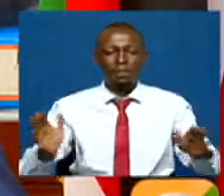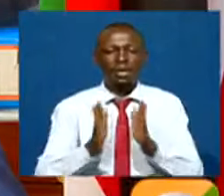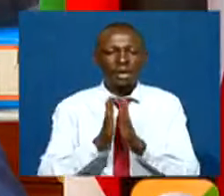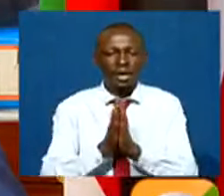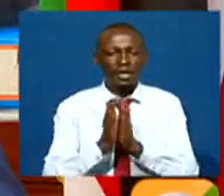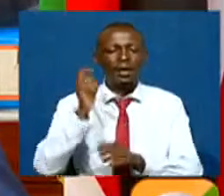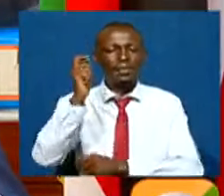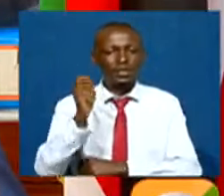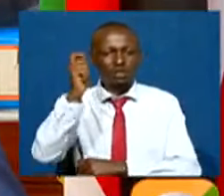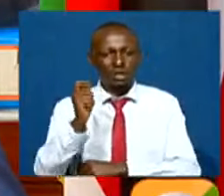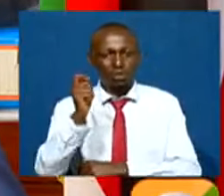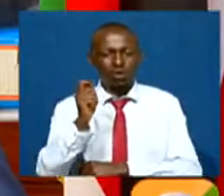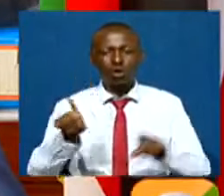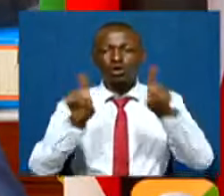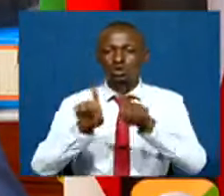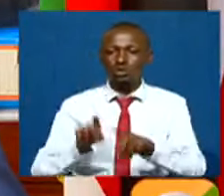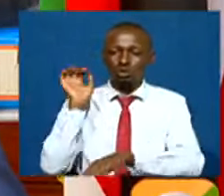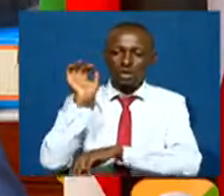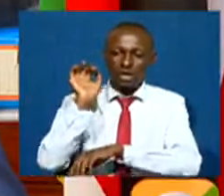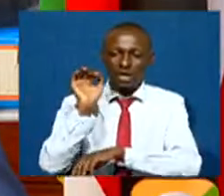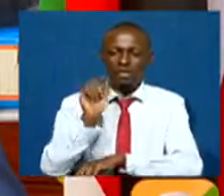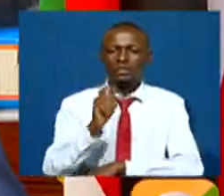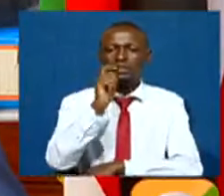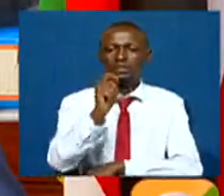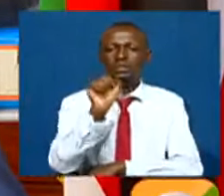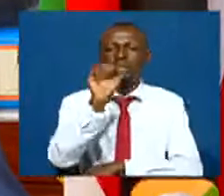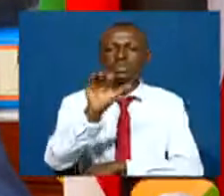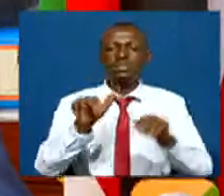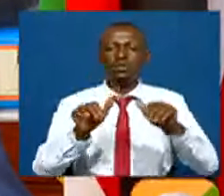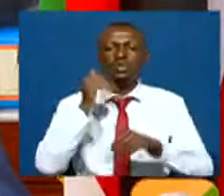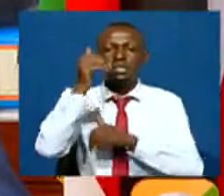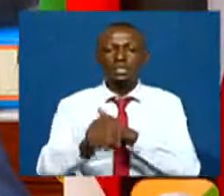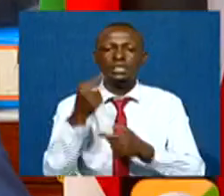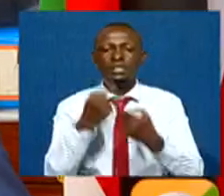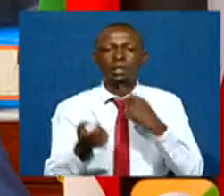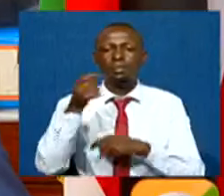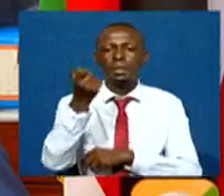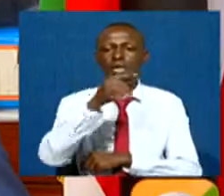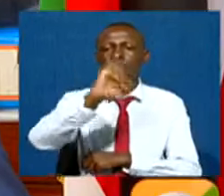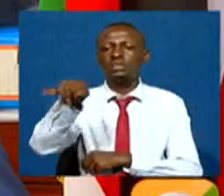pensionable terms. And we are requesting TSC not to wait up to January next year